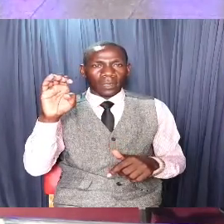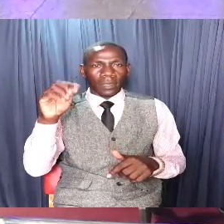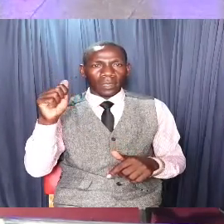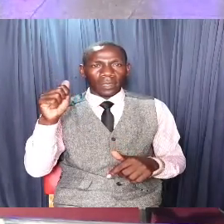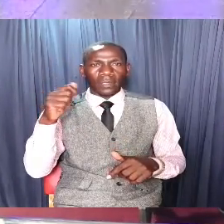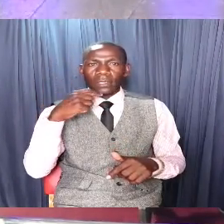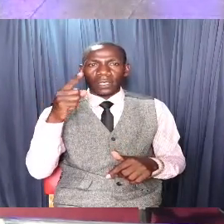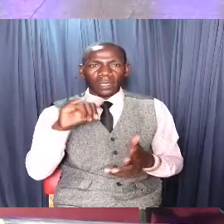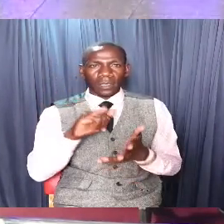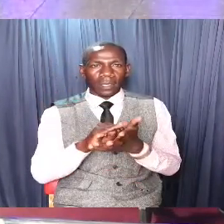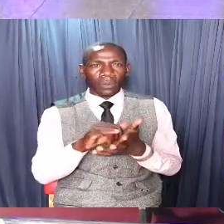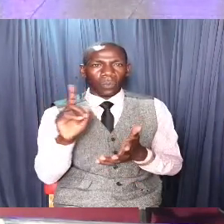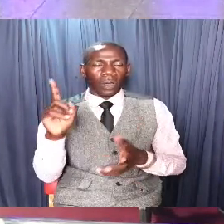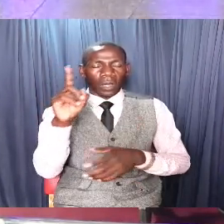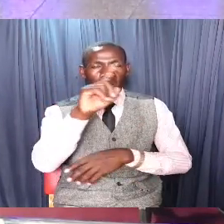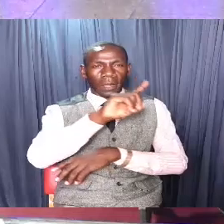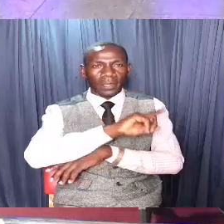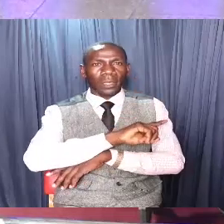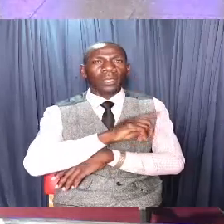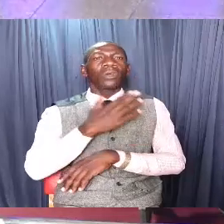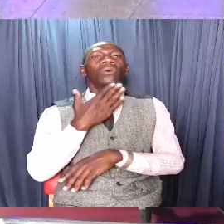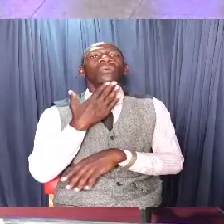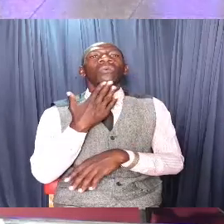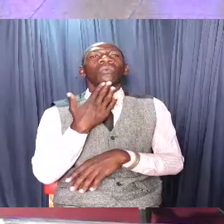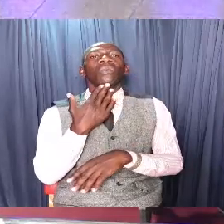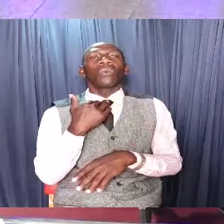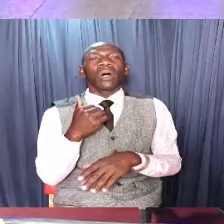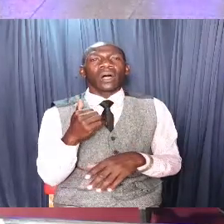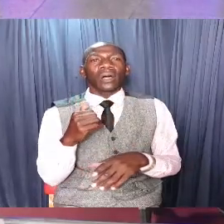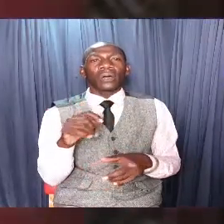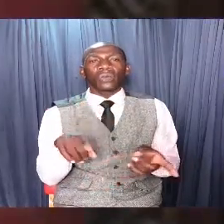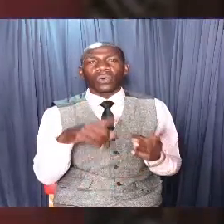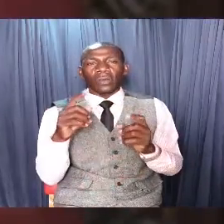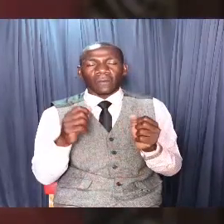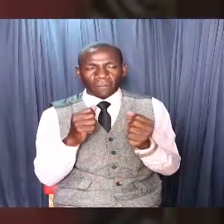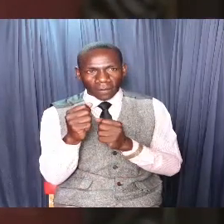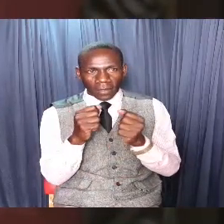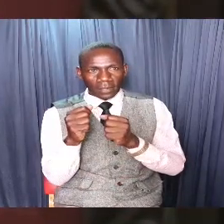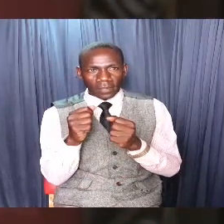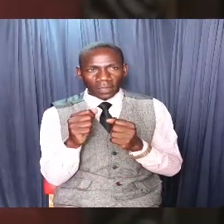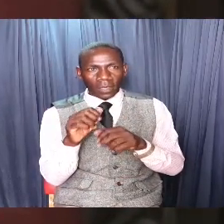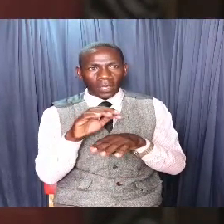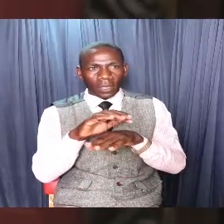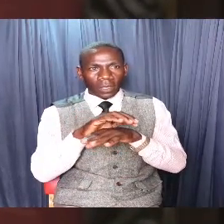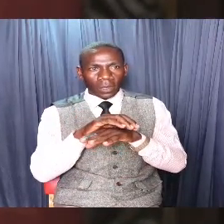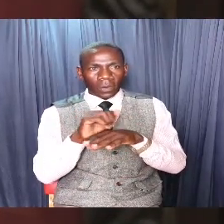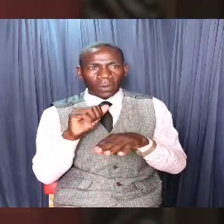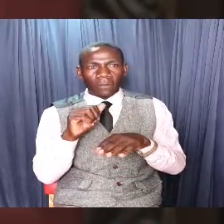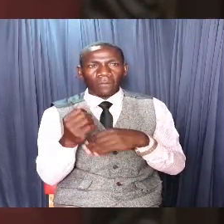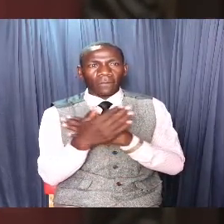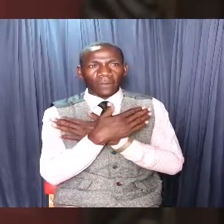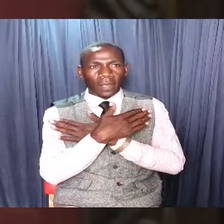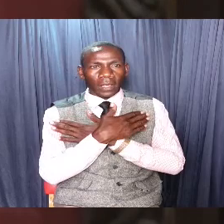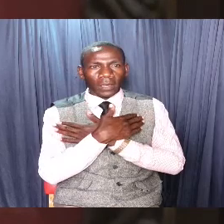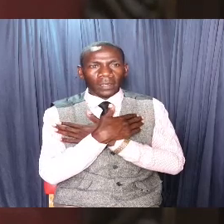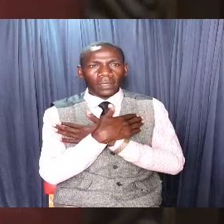Haya, siku moja. Okay, one day akawa anataka kwenda Ramoth Gilead akapiga vita. He wanted to go and fight. Na ameita rafiki yake Yoshafat. And he called